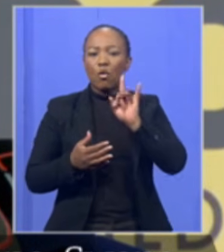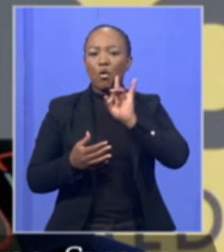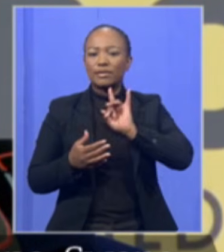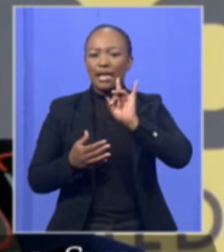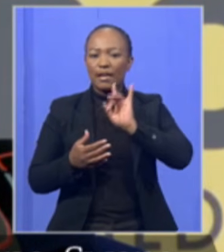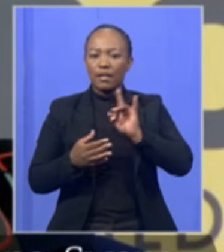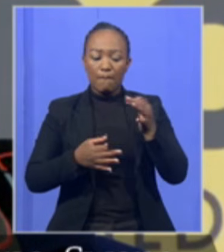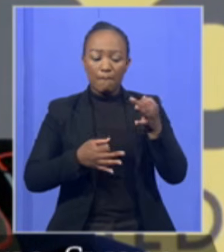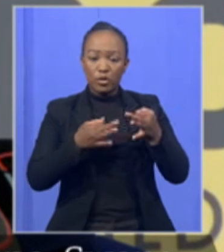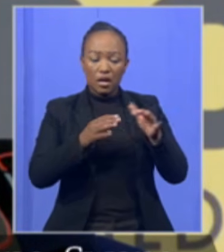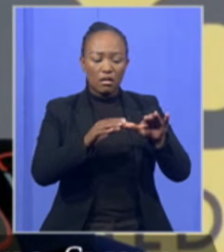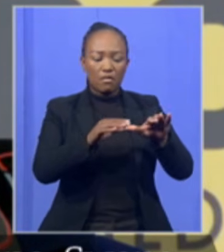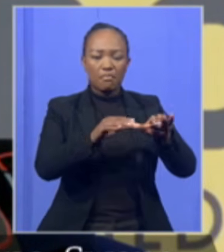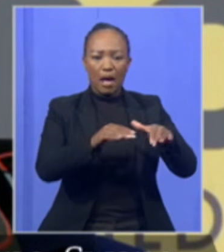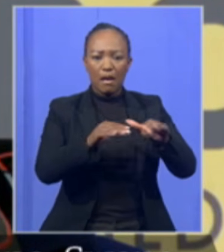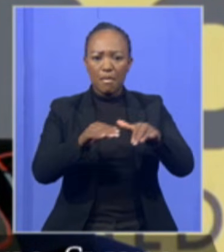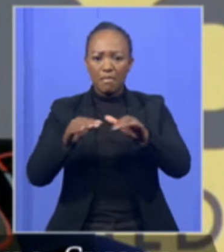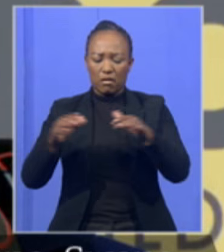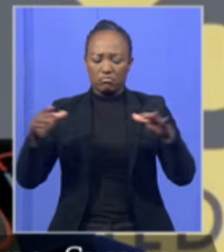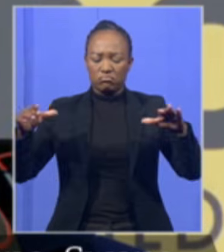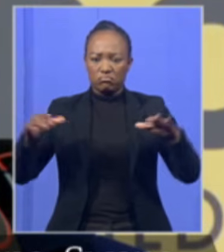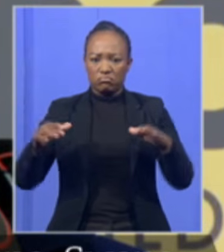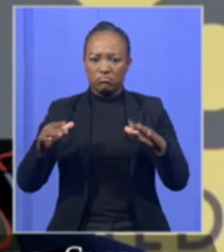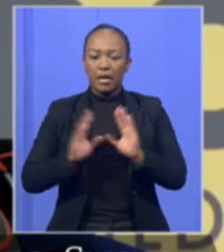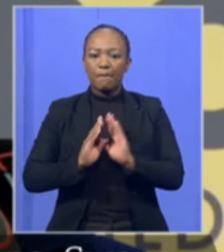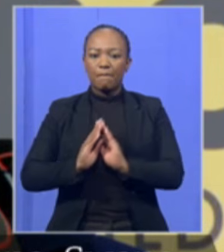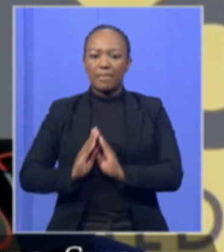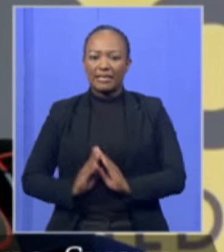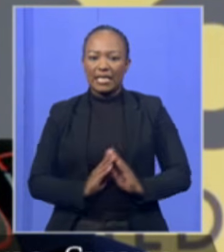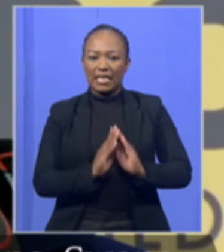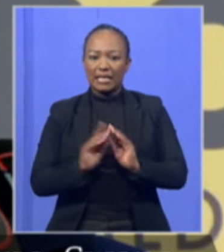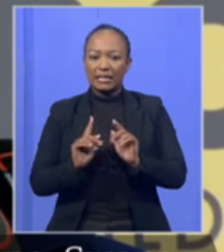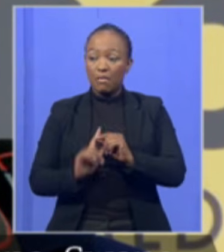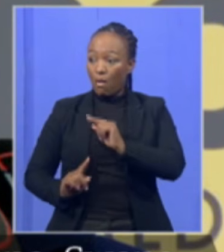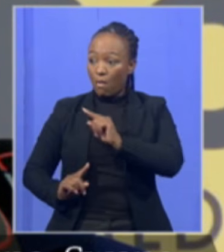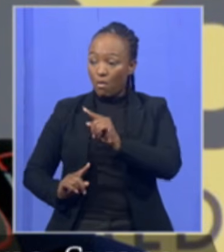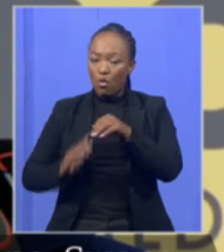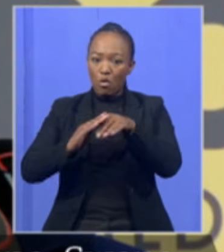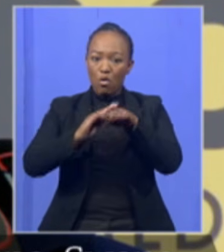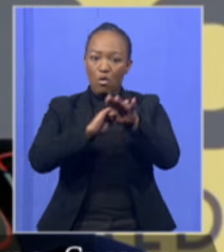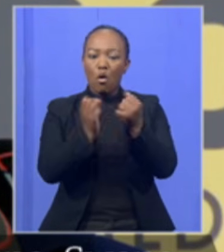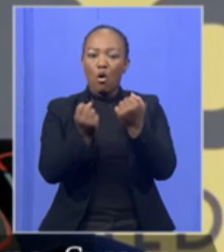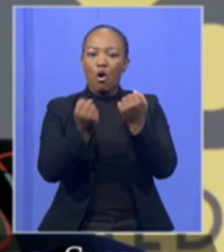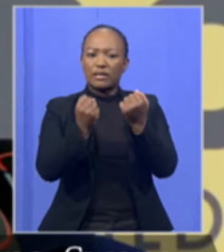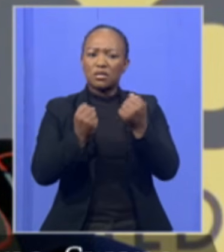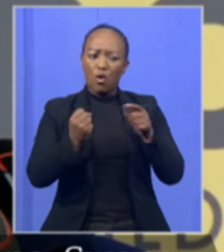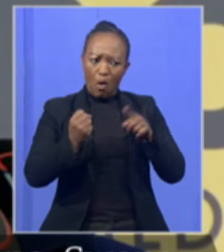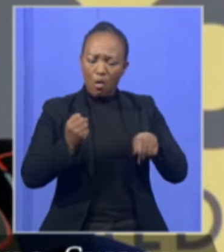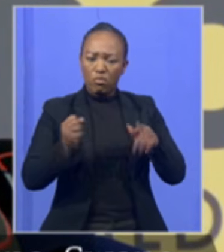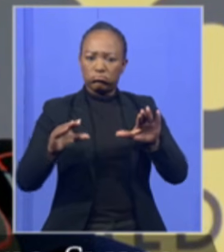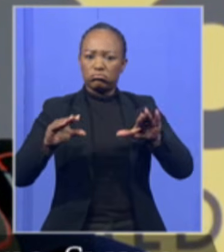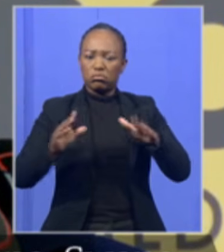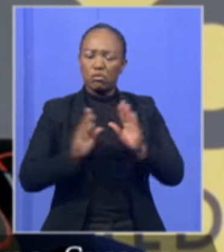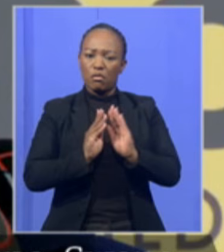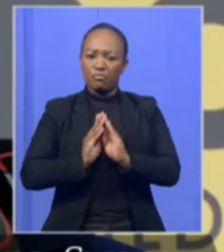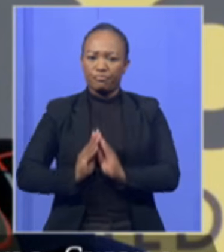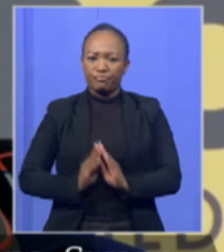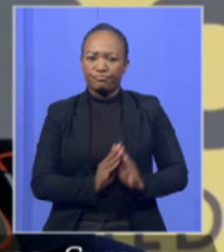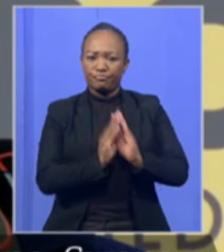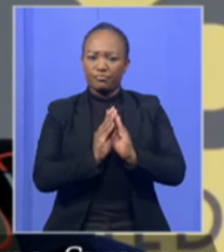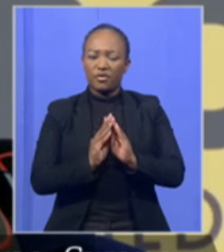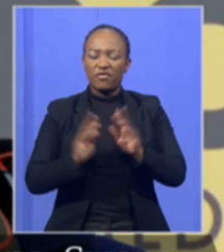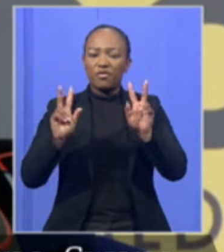different political parties, even those who have chosen to go to court, to engage with them on the question